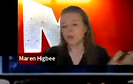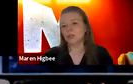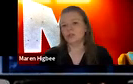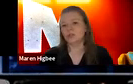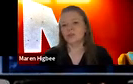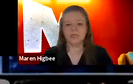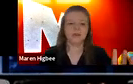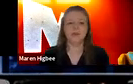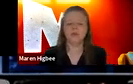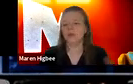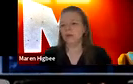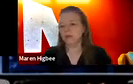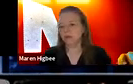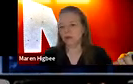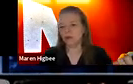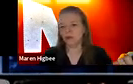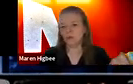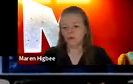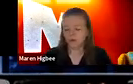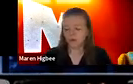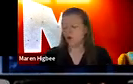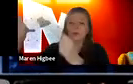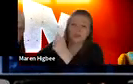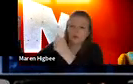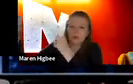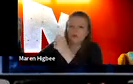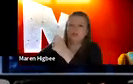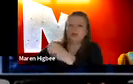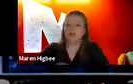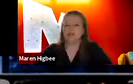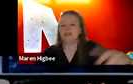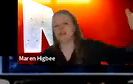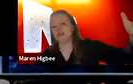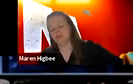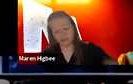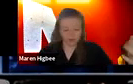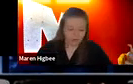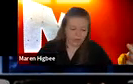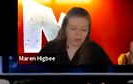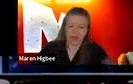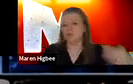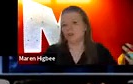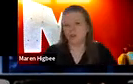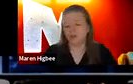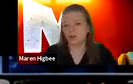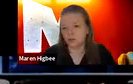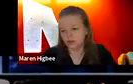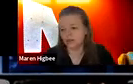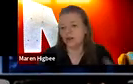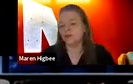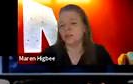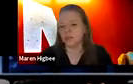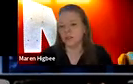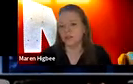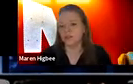blind person only hears the hoot, but they don't know that, you know, Oprah showed a picture to somebody and they loved it and they jumped up on the couch and hooted.